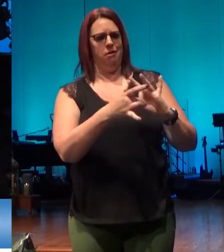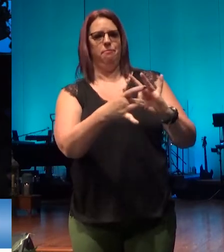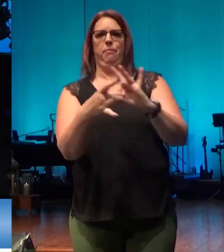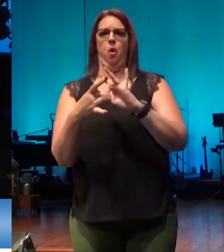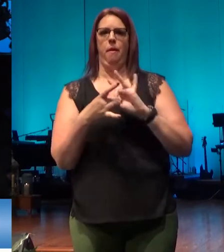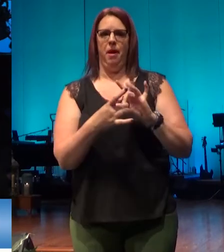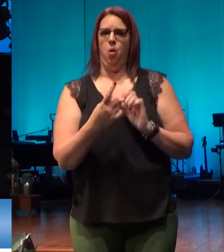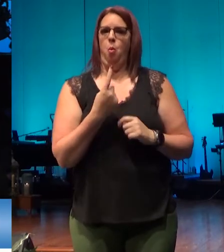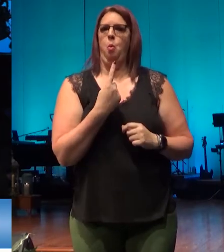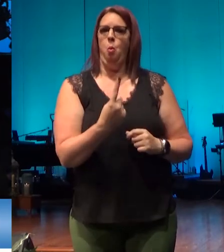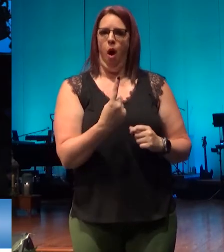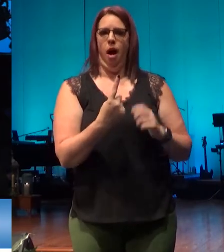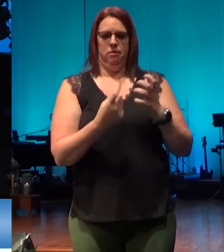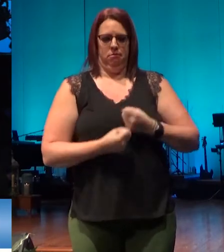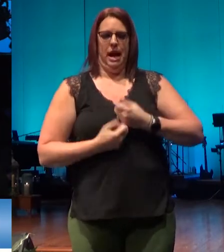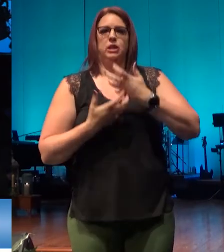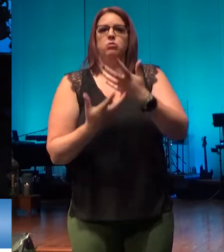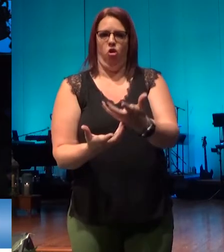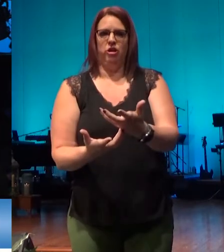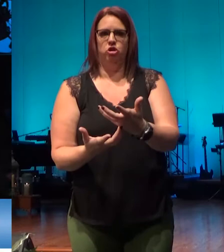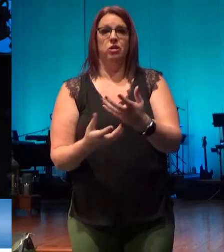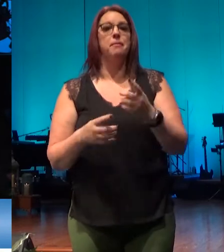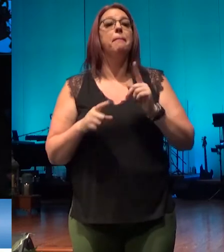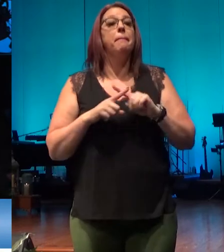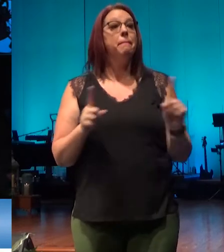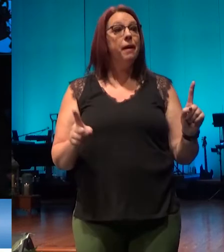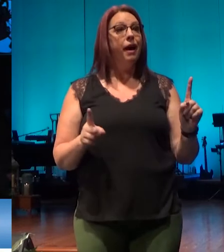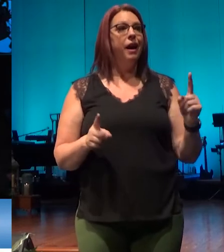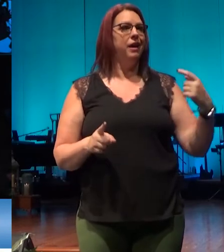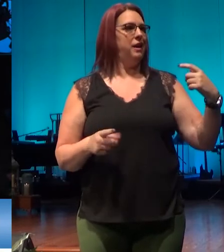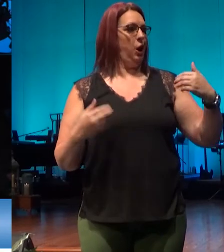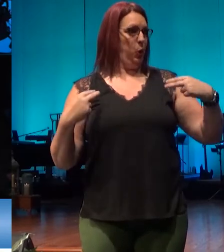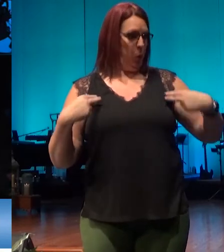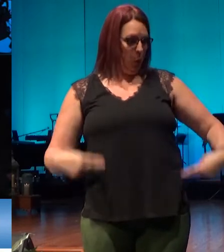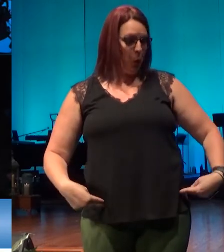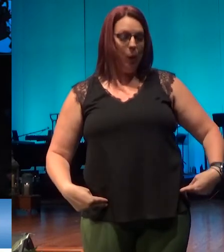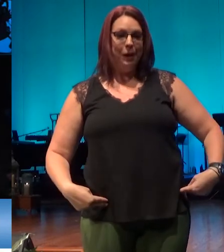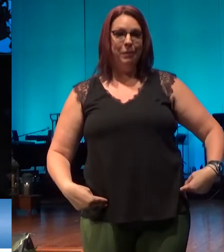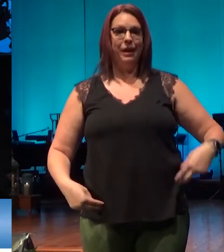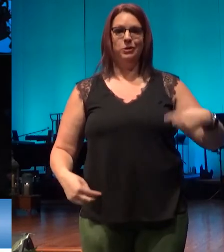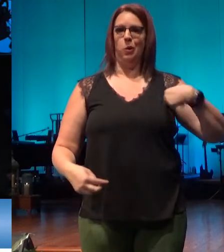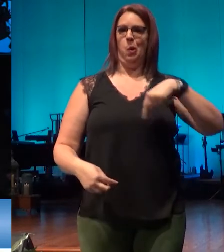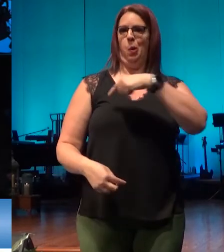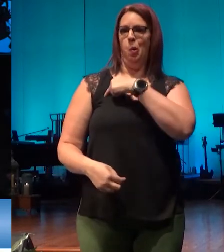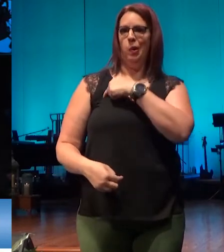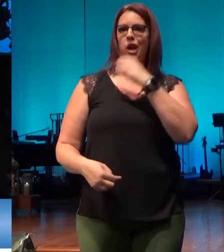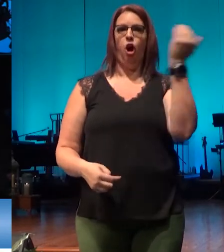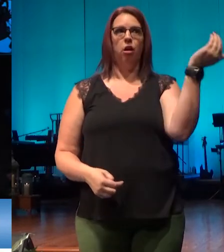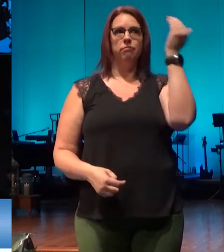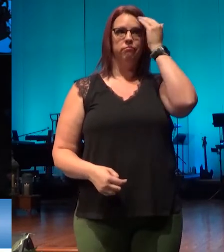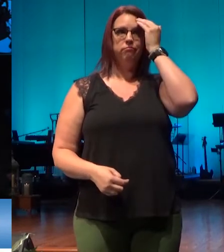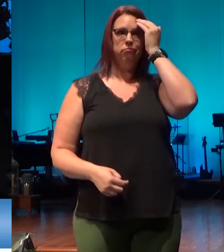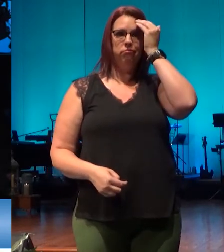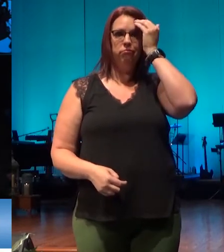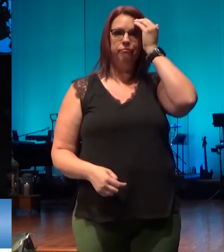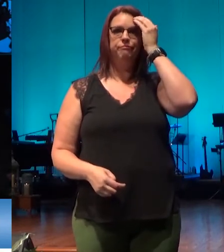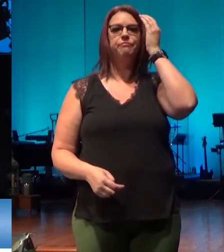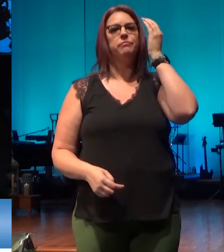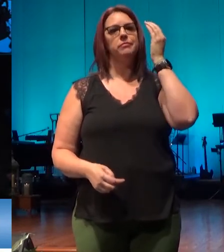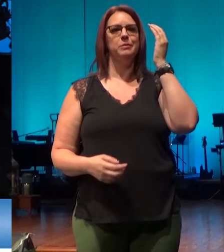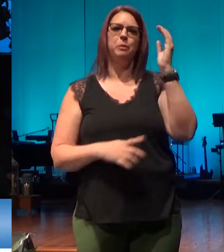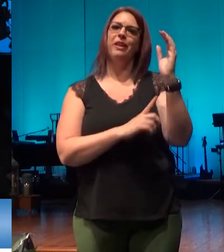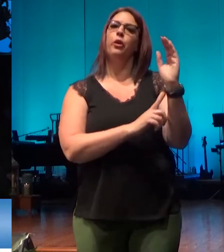being expressing. Yet, we humans have the distinction of being consciously aware that there appears to